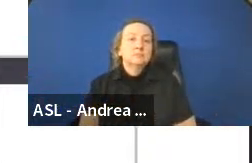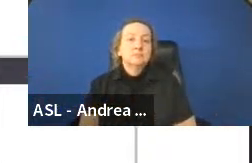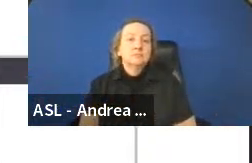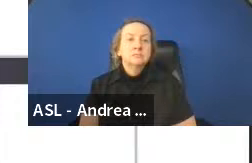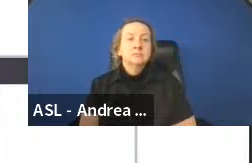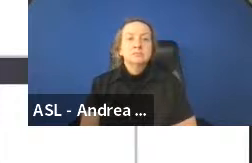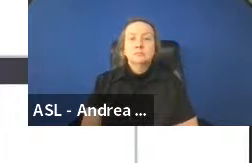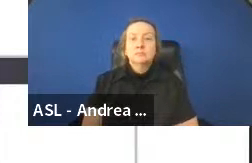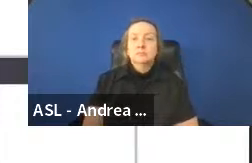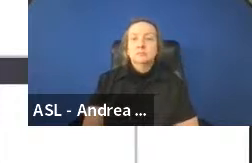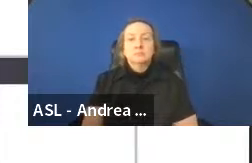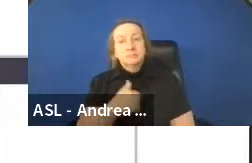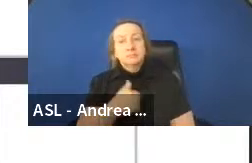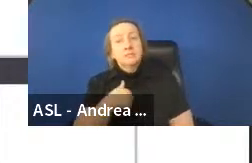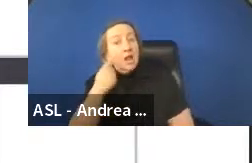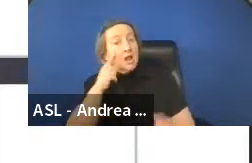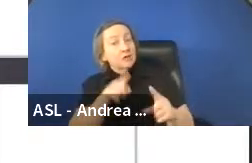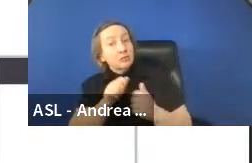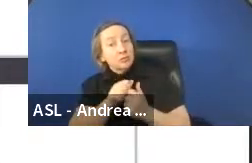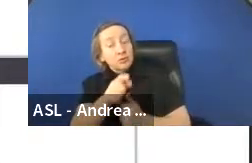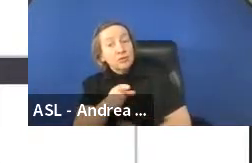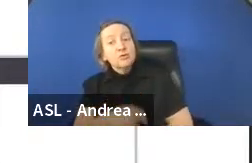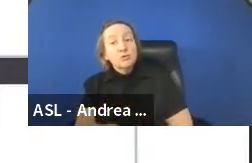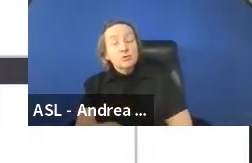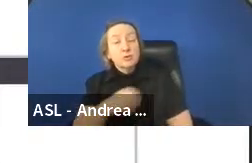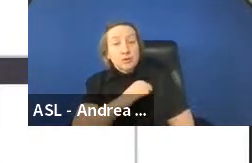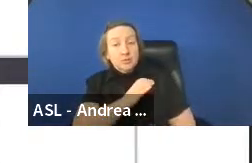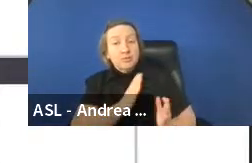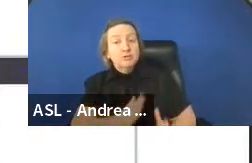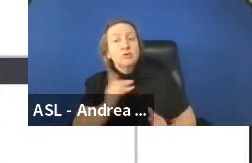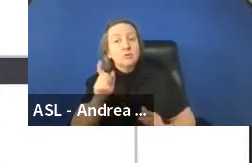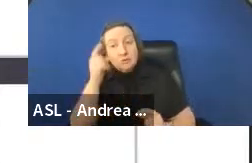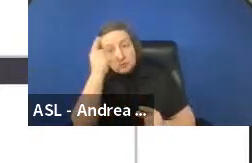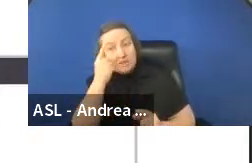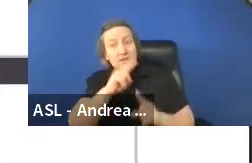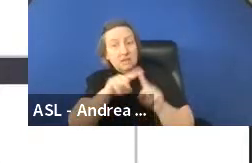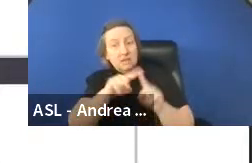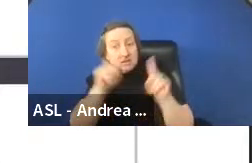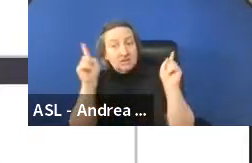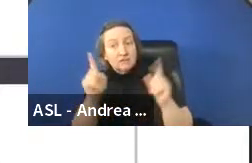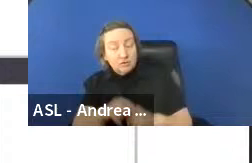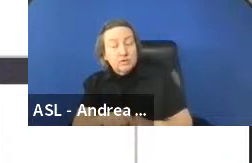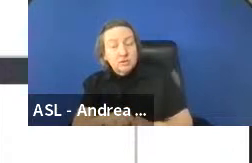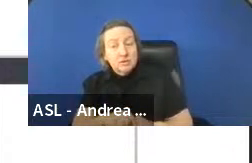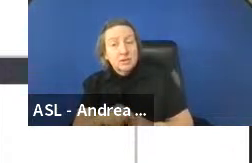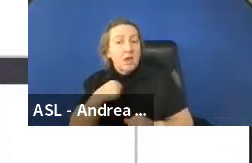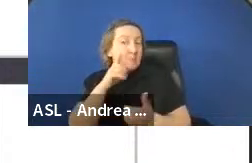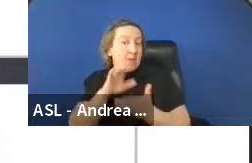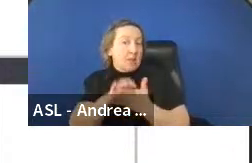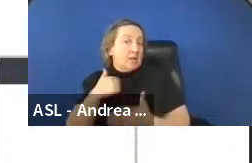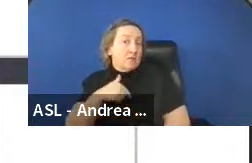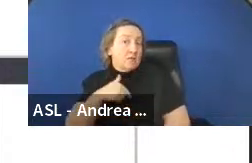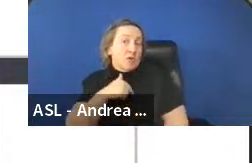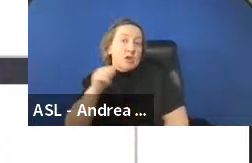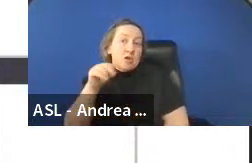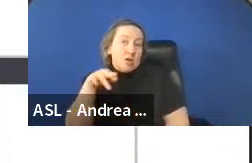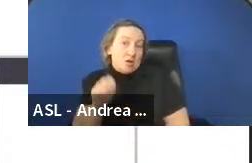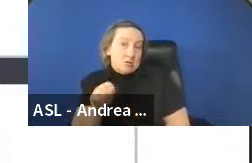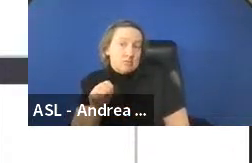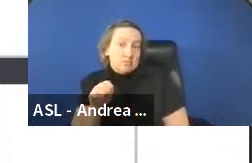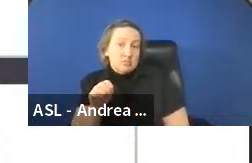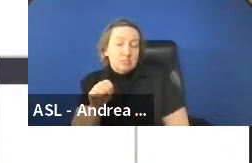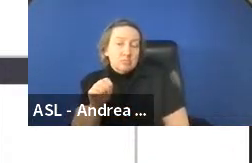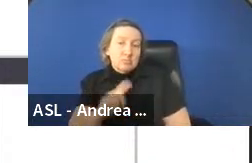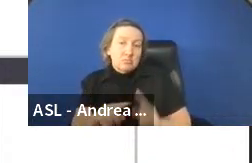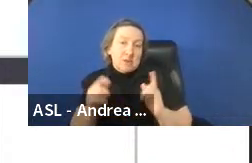Commissioner, I agree with you that we need to be thinking differently, and I believe we are. But